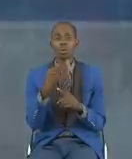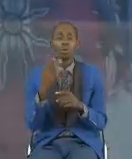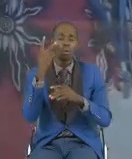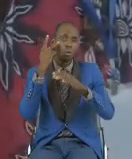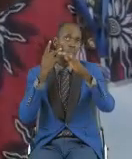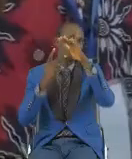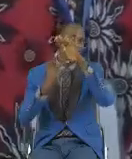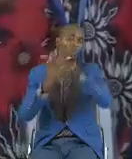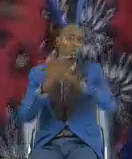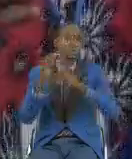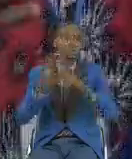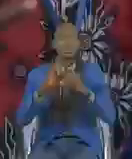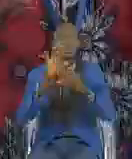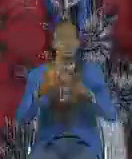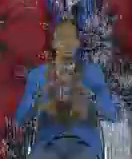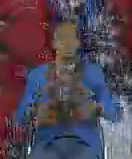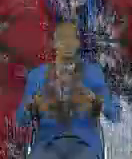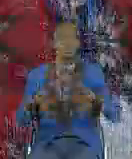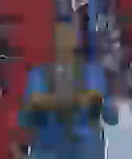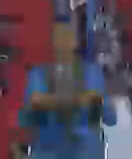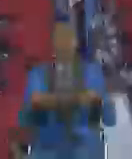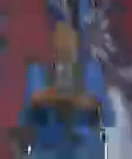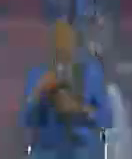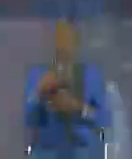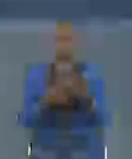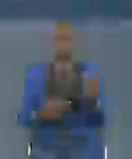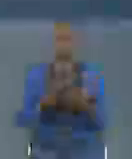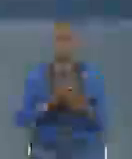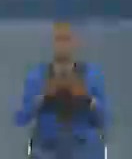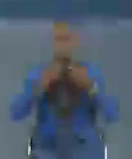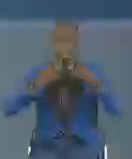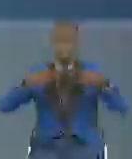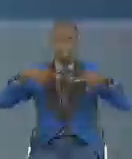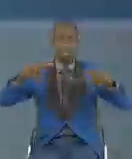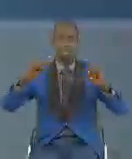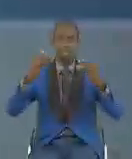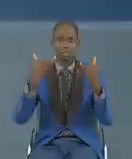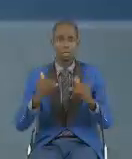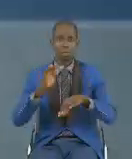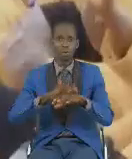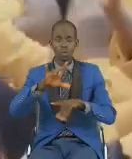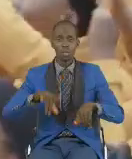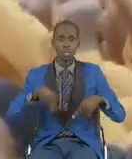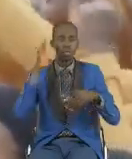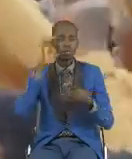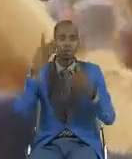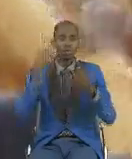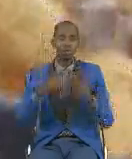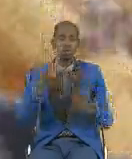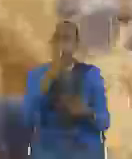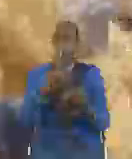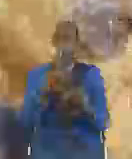Amen. What I declare now upon your life will be fulfilled.